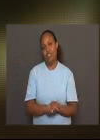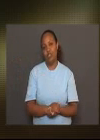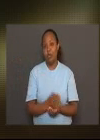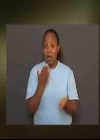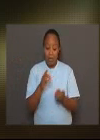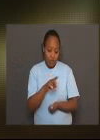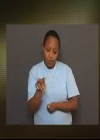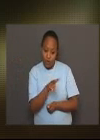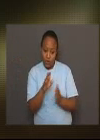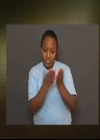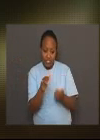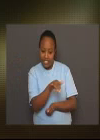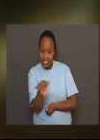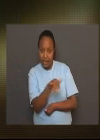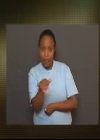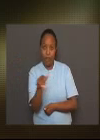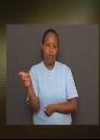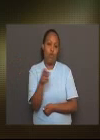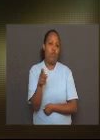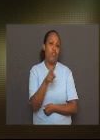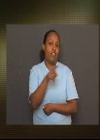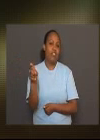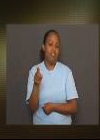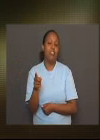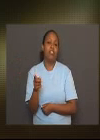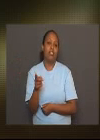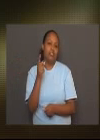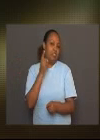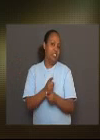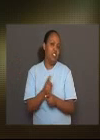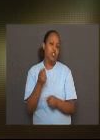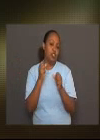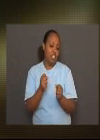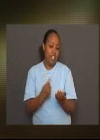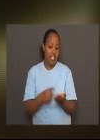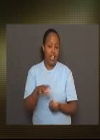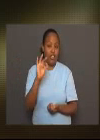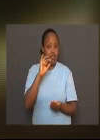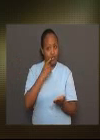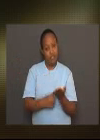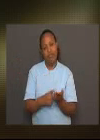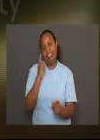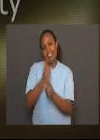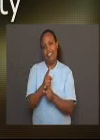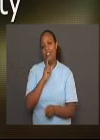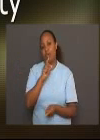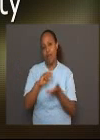similar things, you can be fairly sure that the information is accurate.